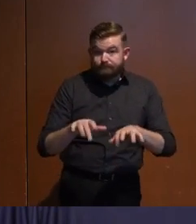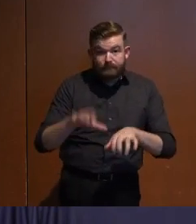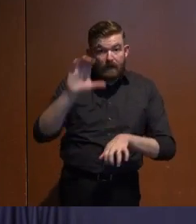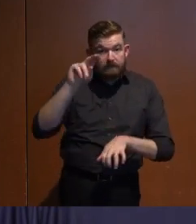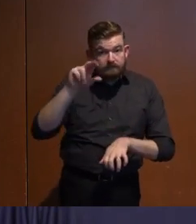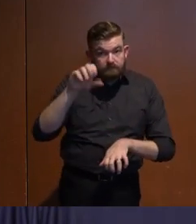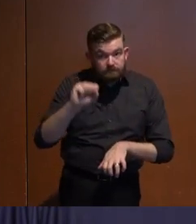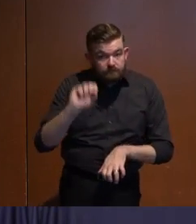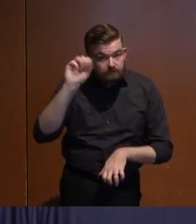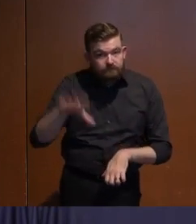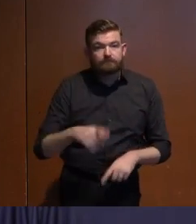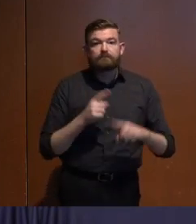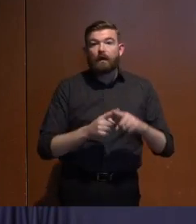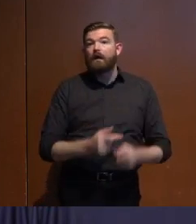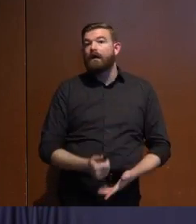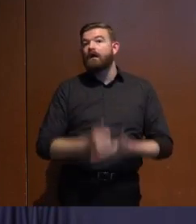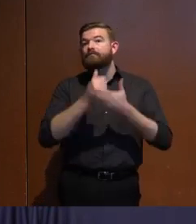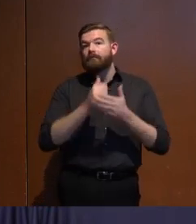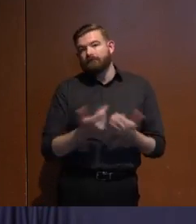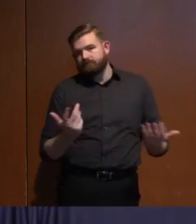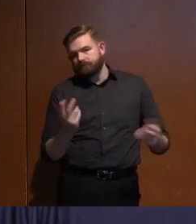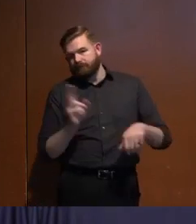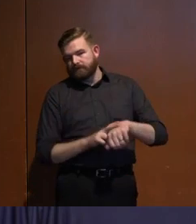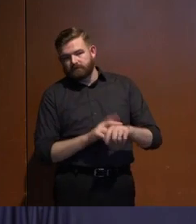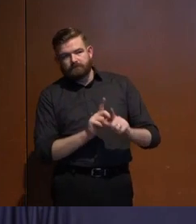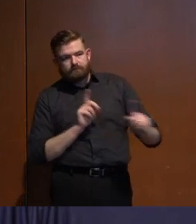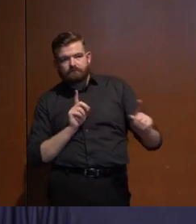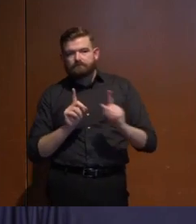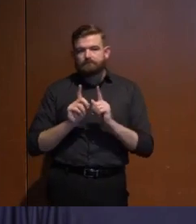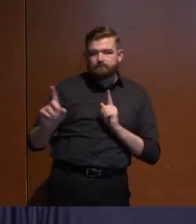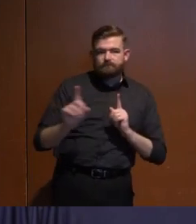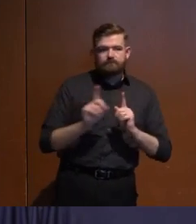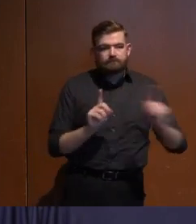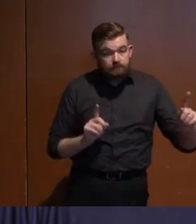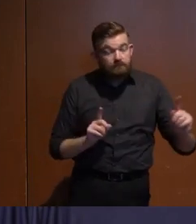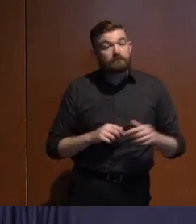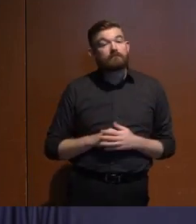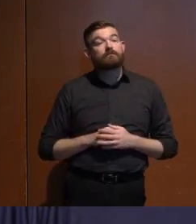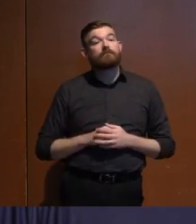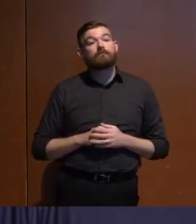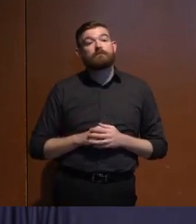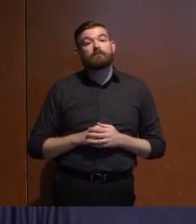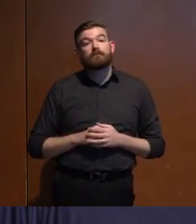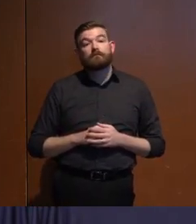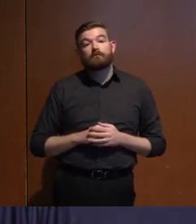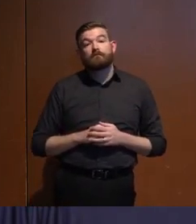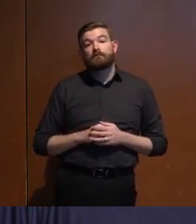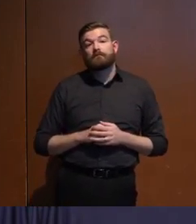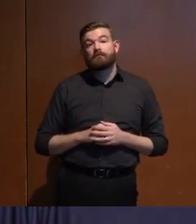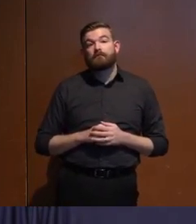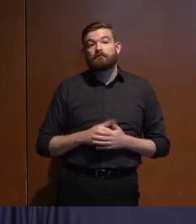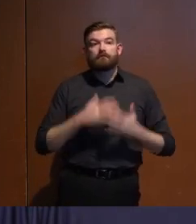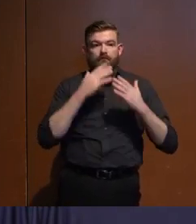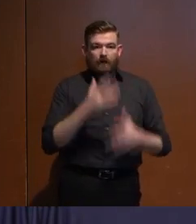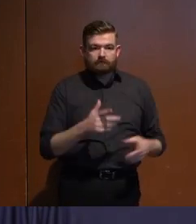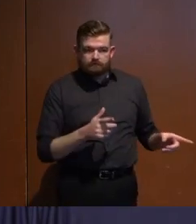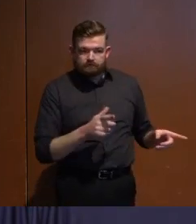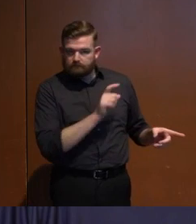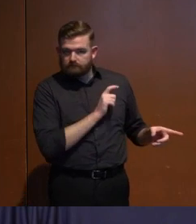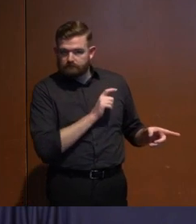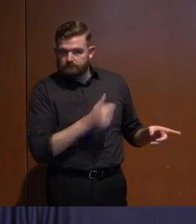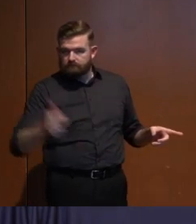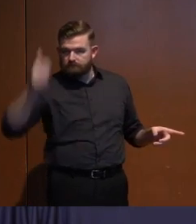Finally, before I turn things over to Judy, thanks to the guy to my left, Colonel Pat Callahan, I'd like to lift up the words